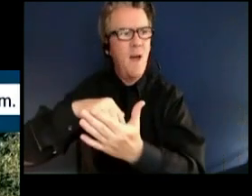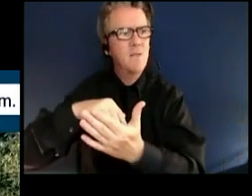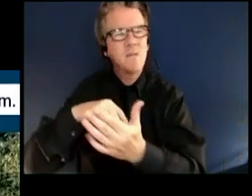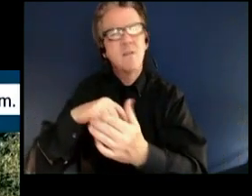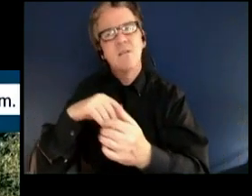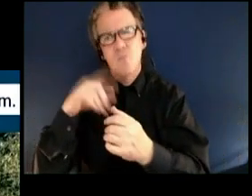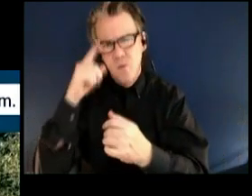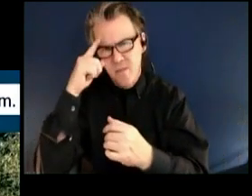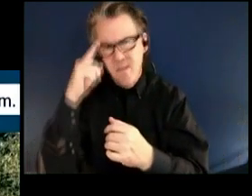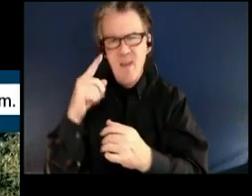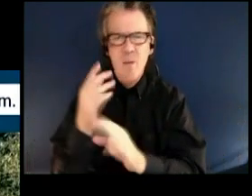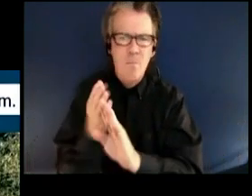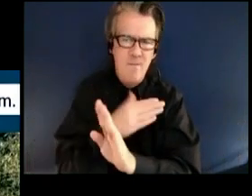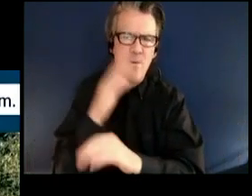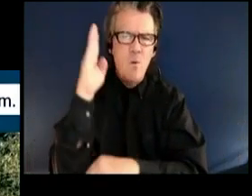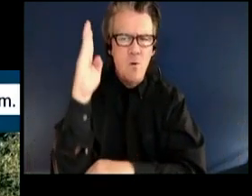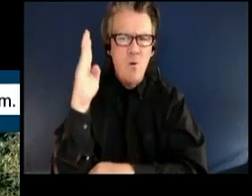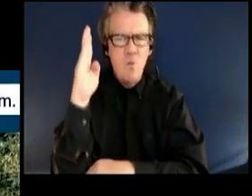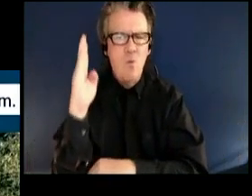a look at our website,